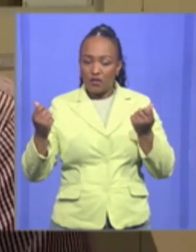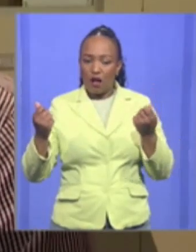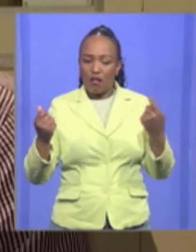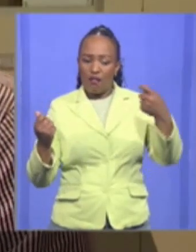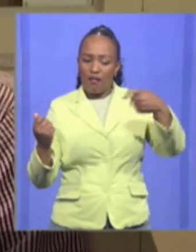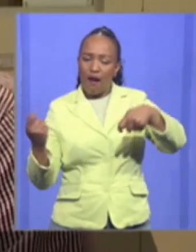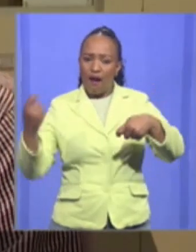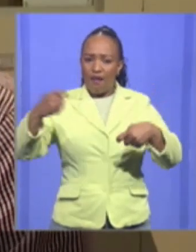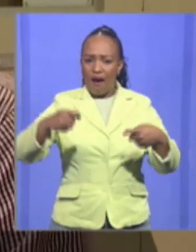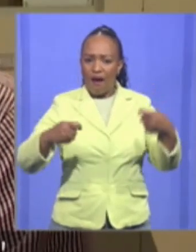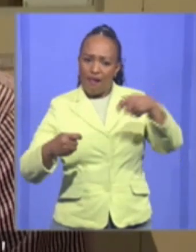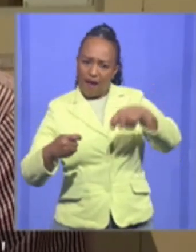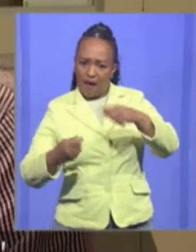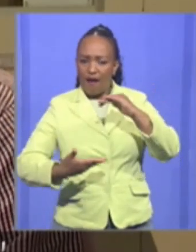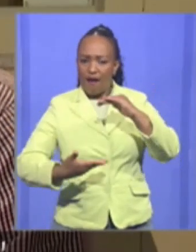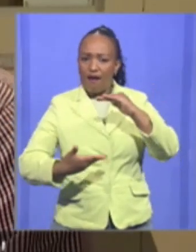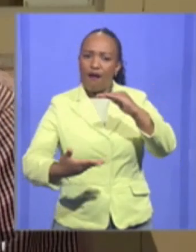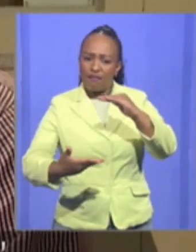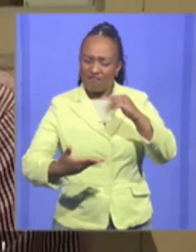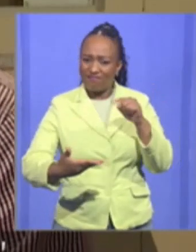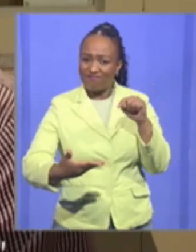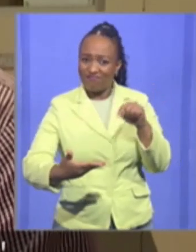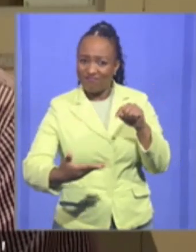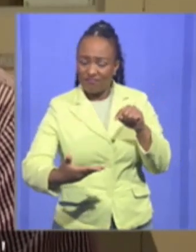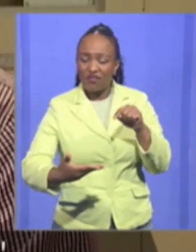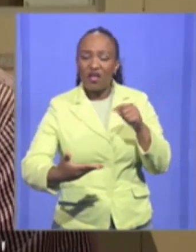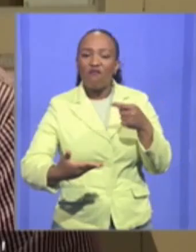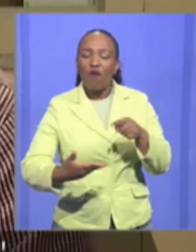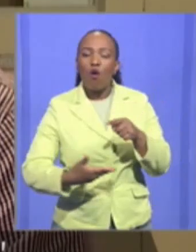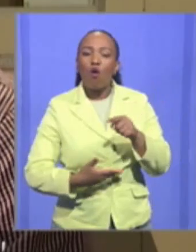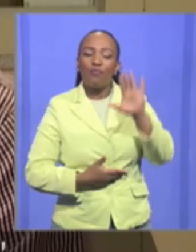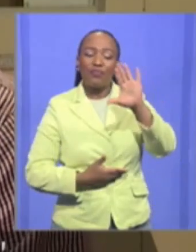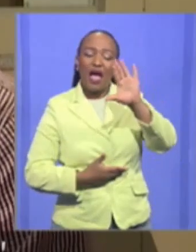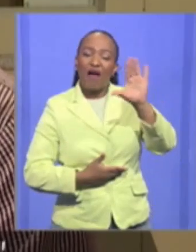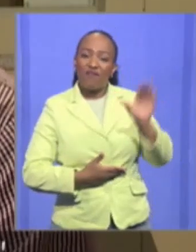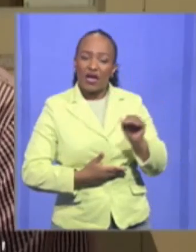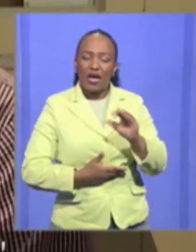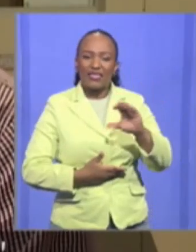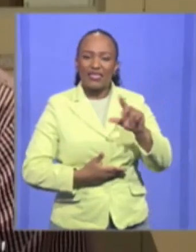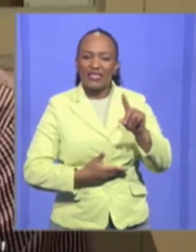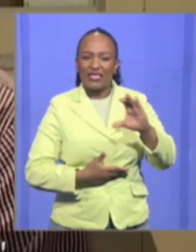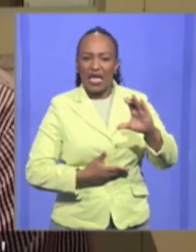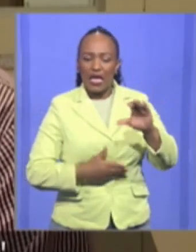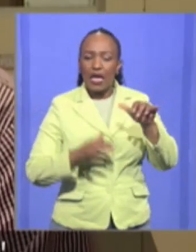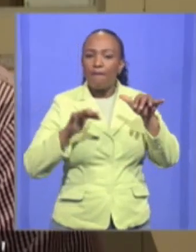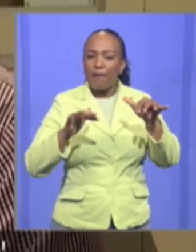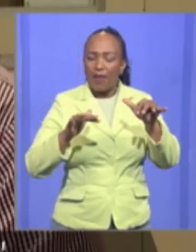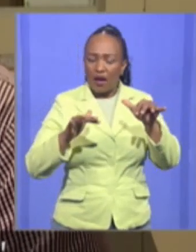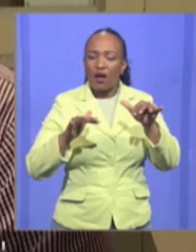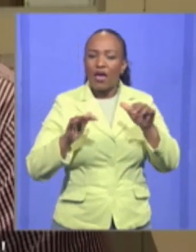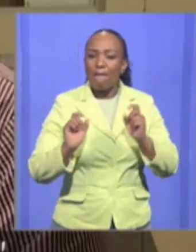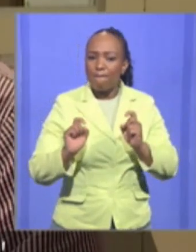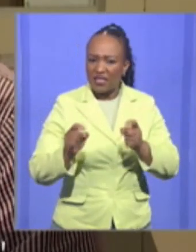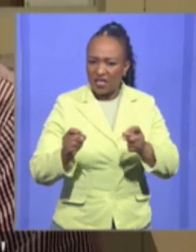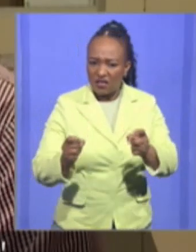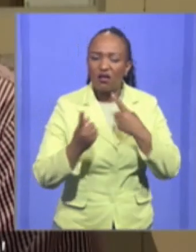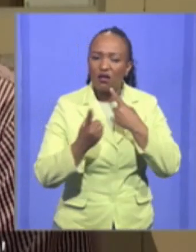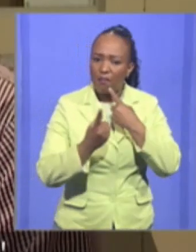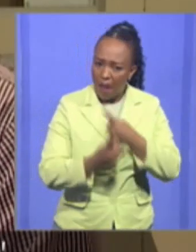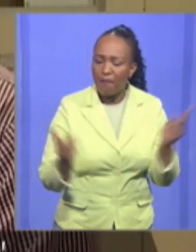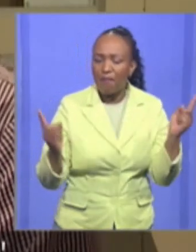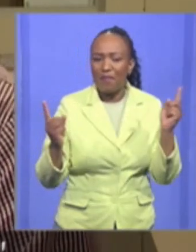of the reason for the Africa CDC declaring this public health emergency was that they wanted